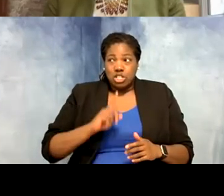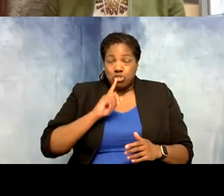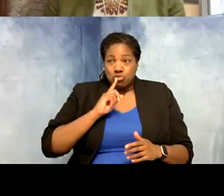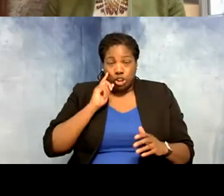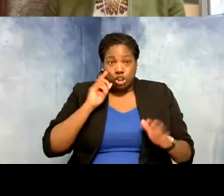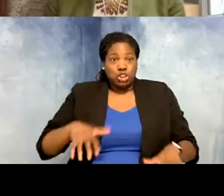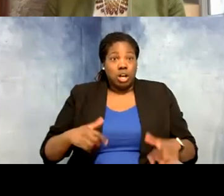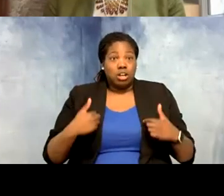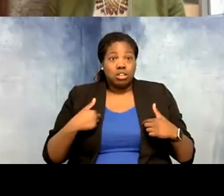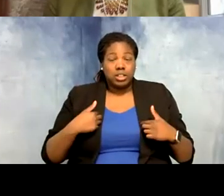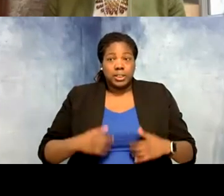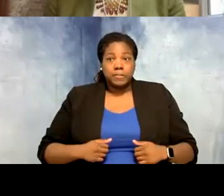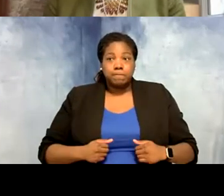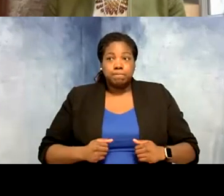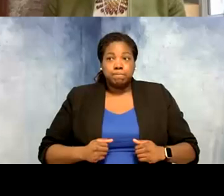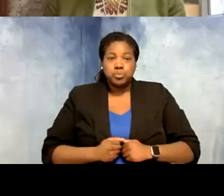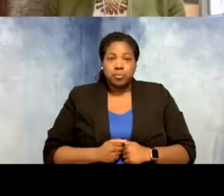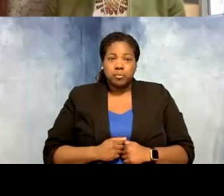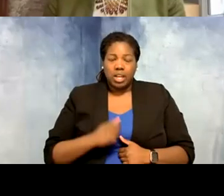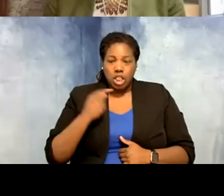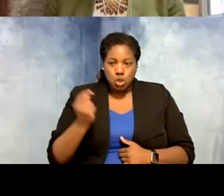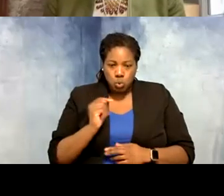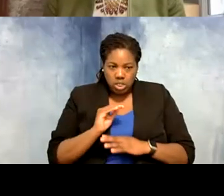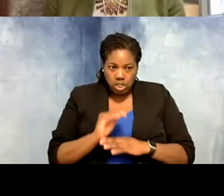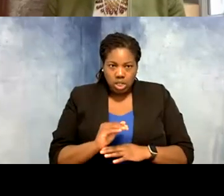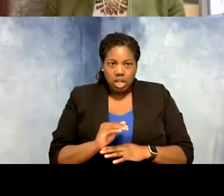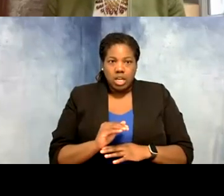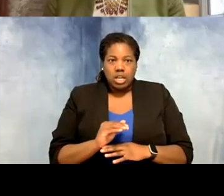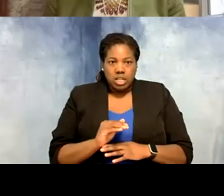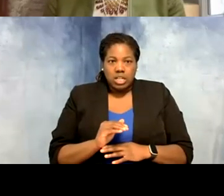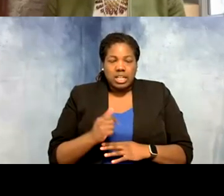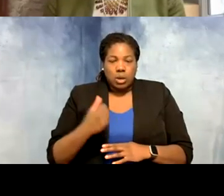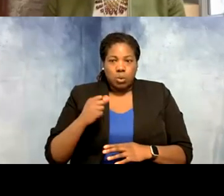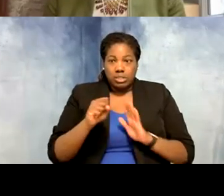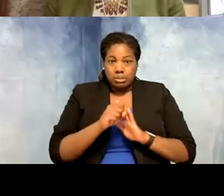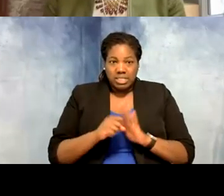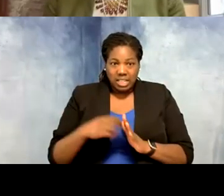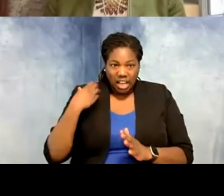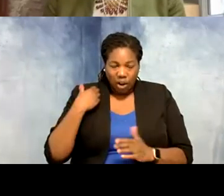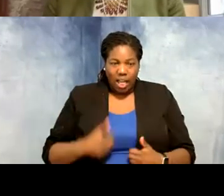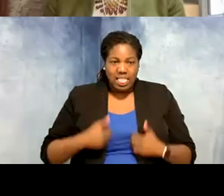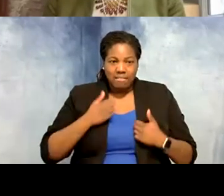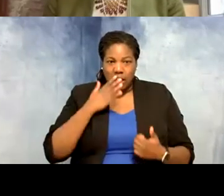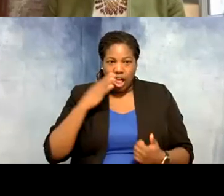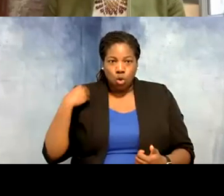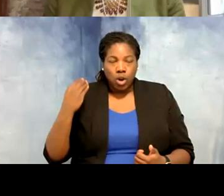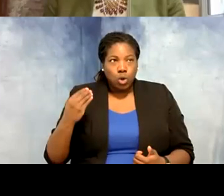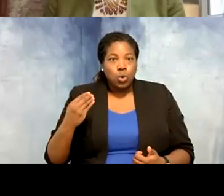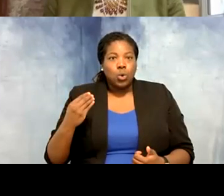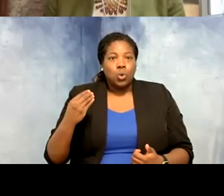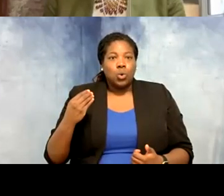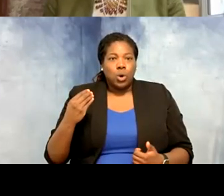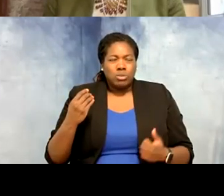me. And then Tuesday night came and I was at my state capitol. I live here in Denver, Colorado, and I was